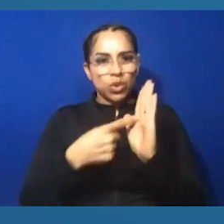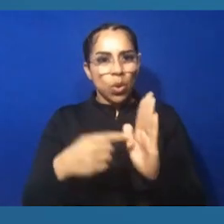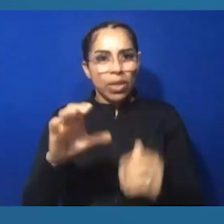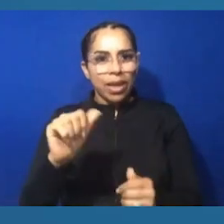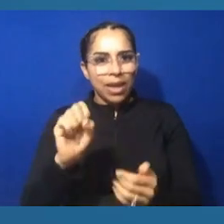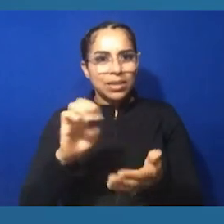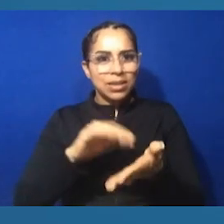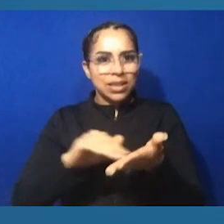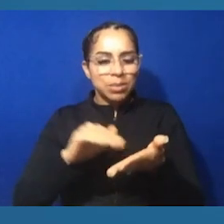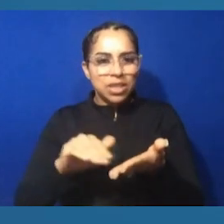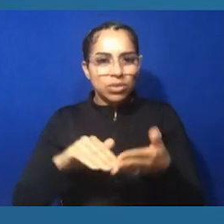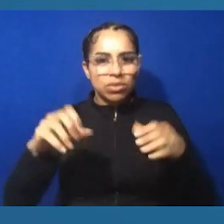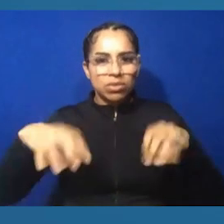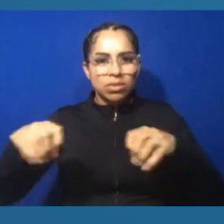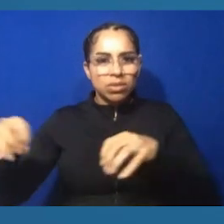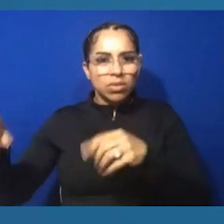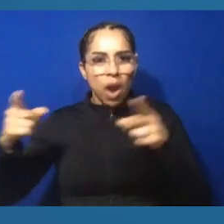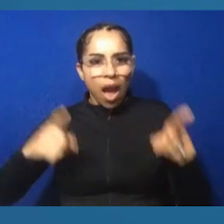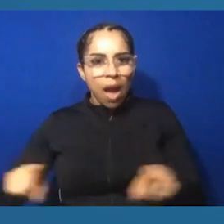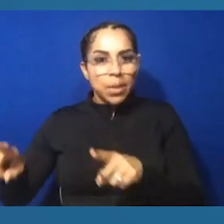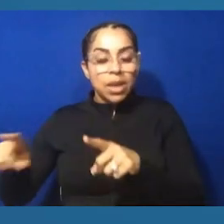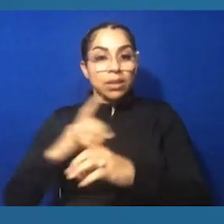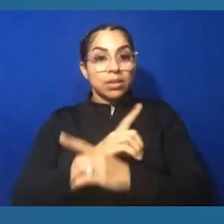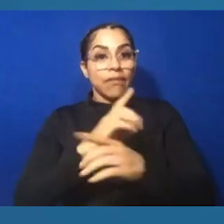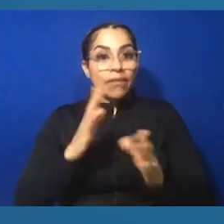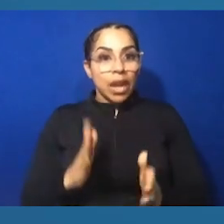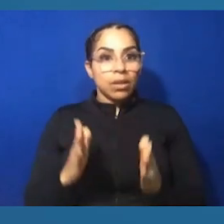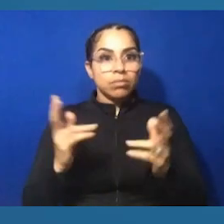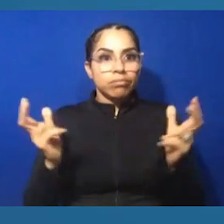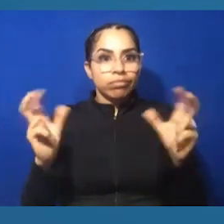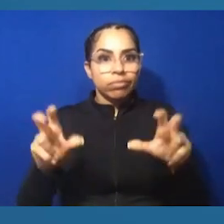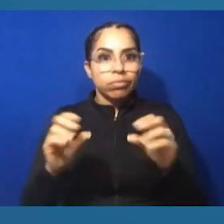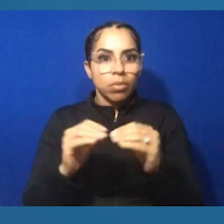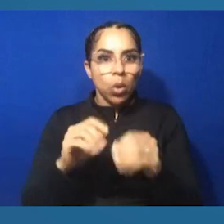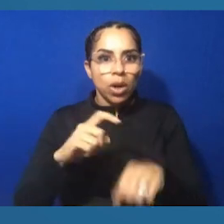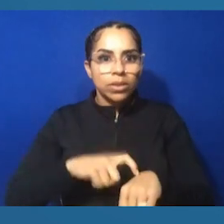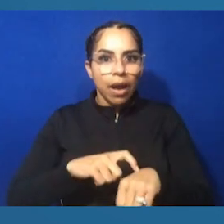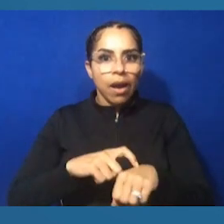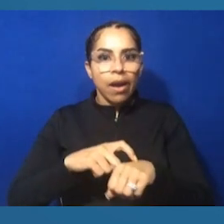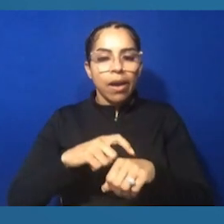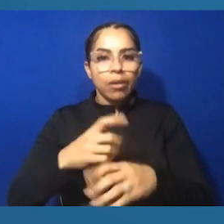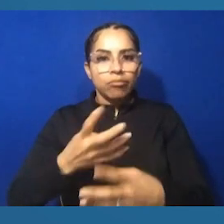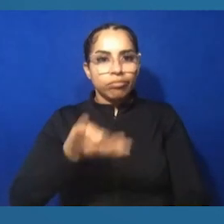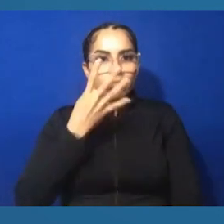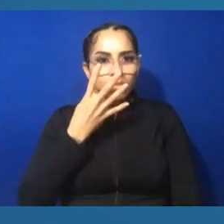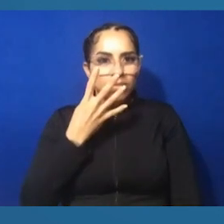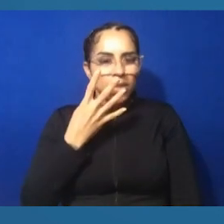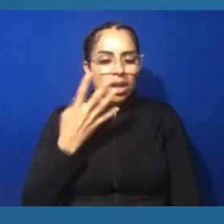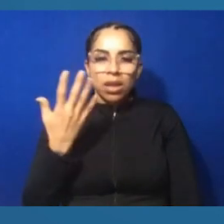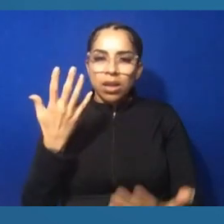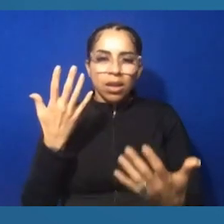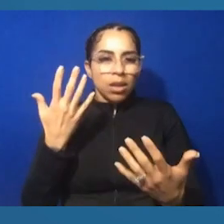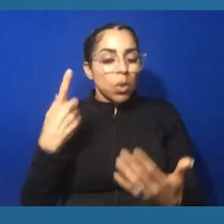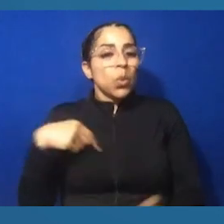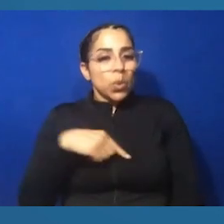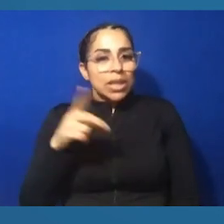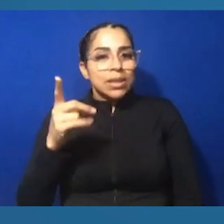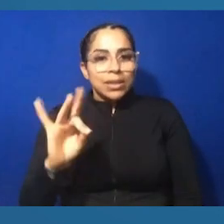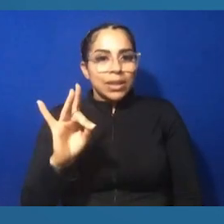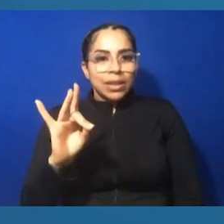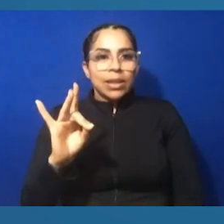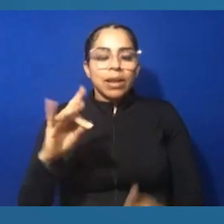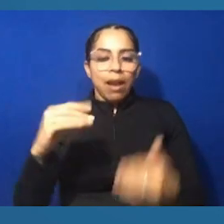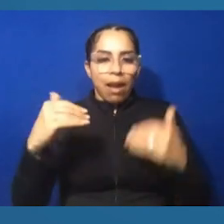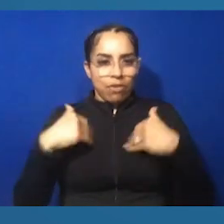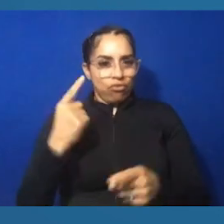that defendants were spending more time in custody. But ultimately, we did strike the right balance